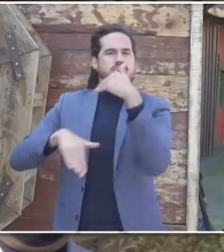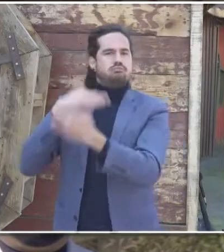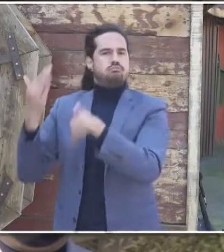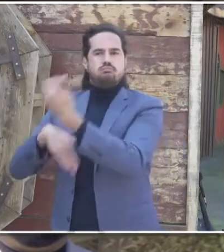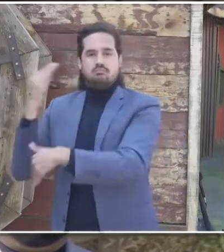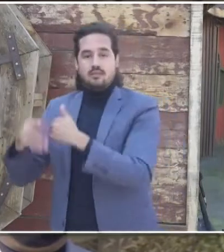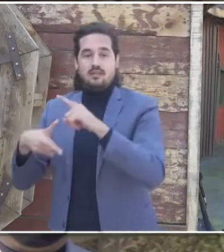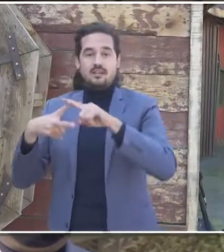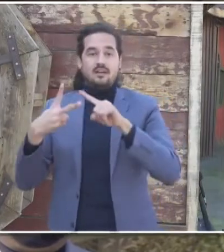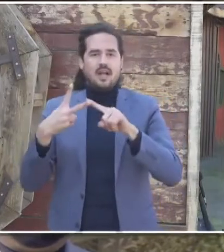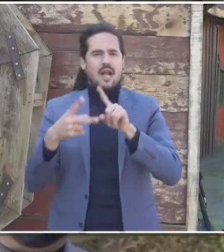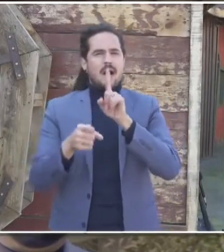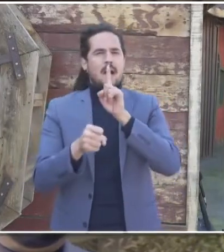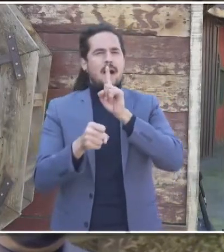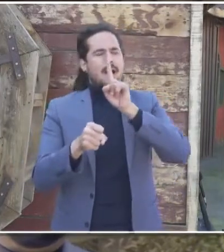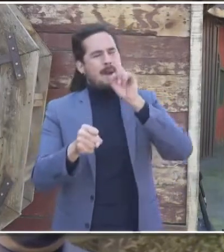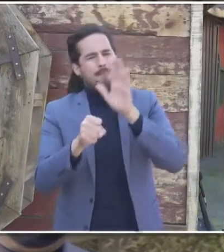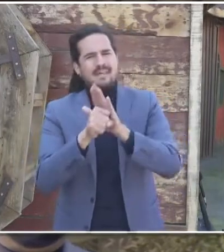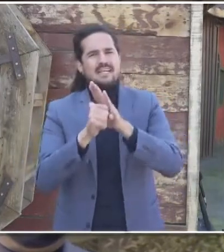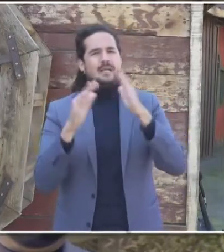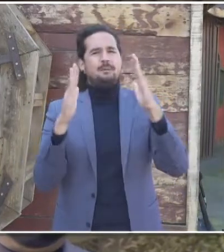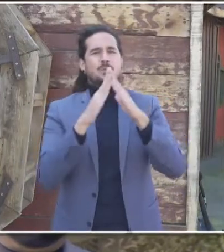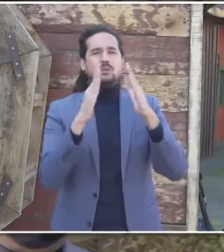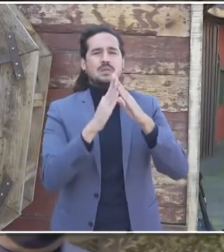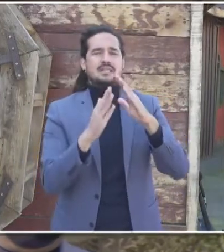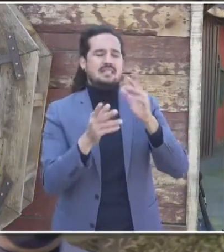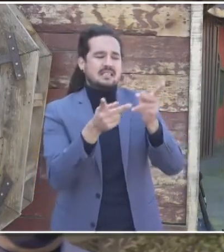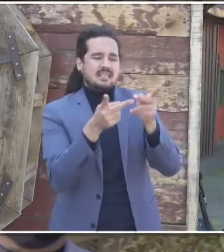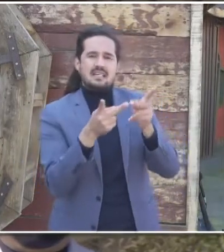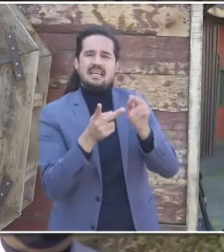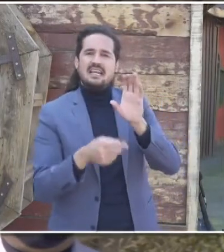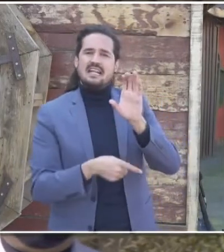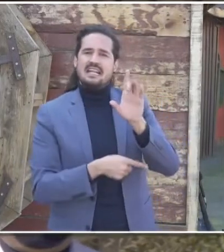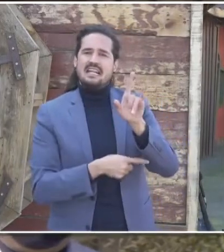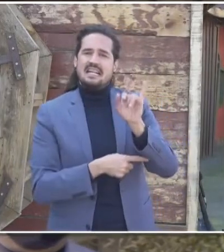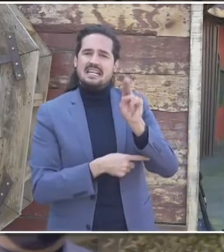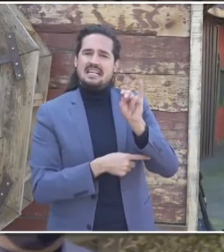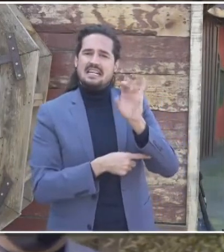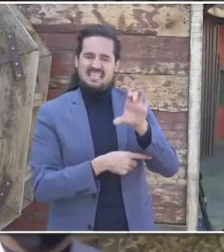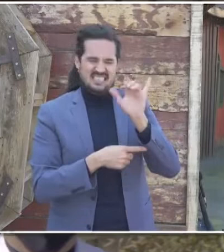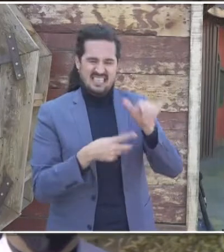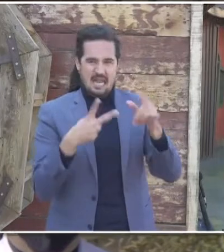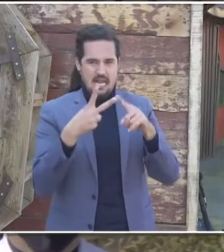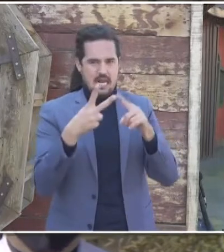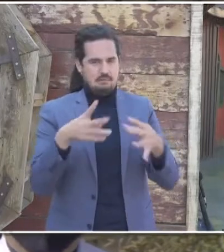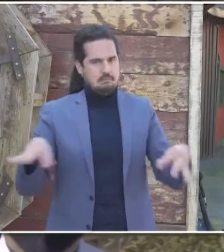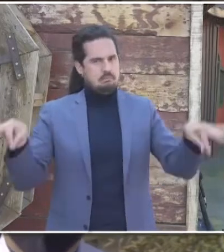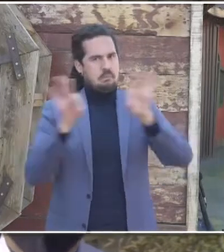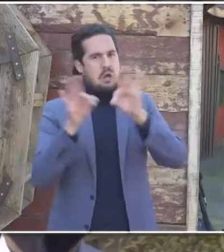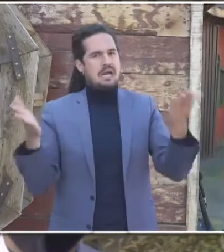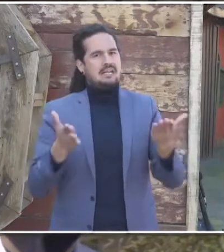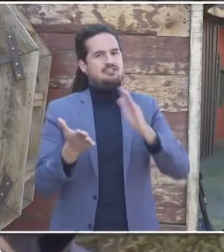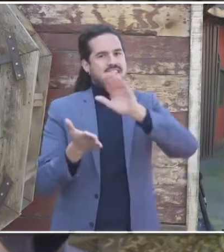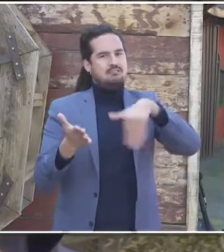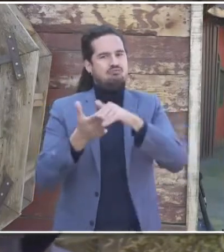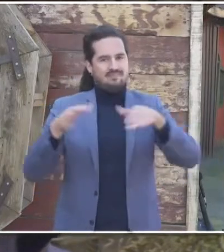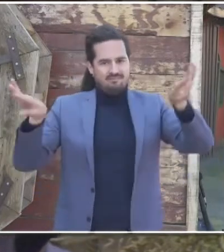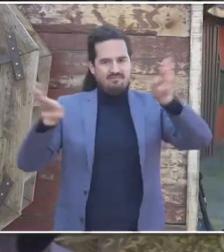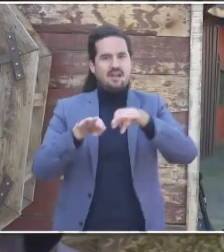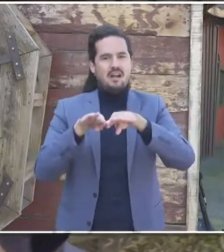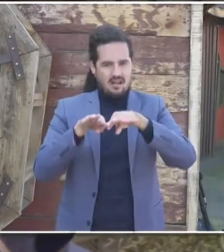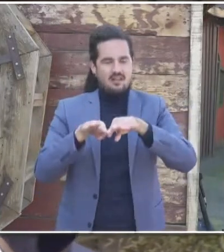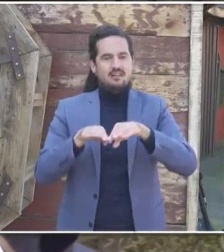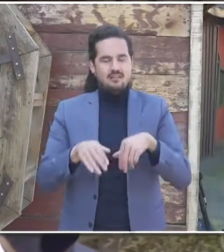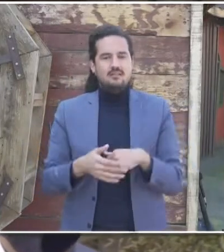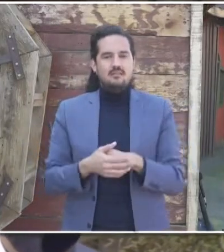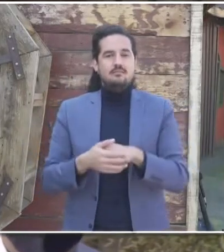are the backbone of the healthcare delivery system here in the Valley. The administration yesterday announced upwards of 1